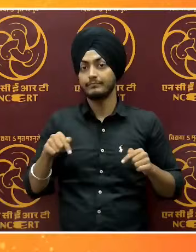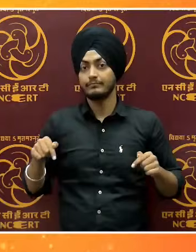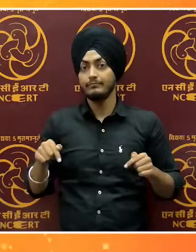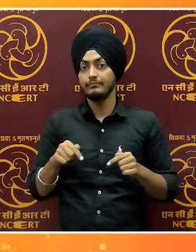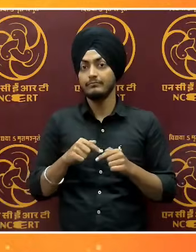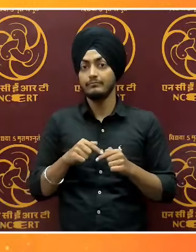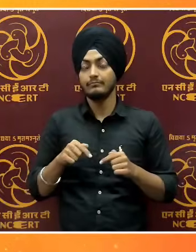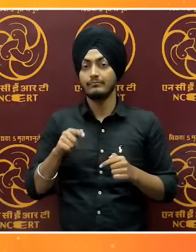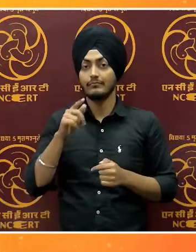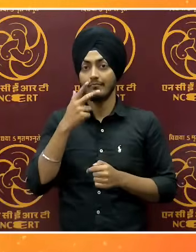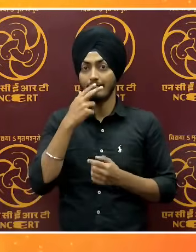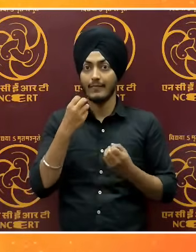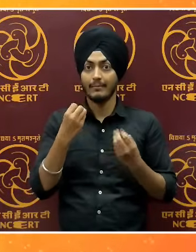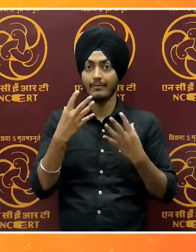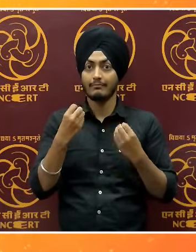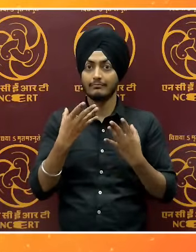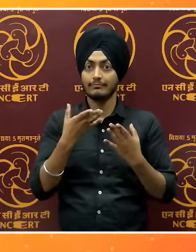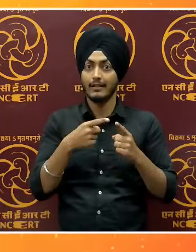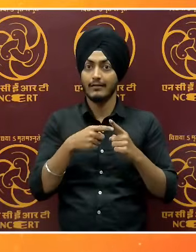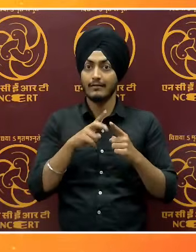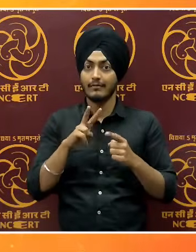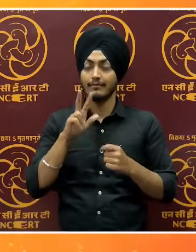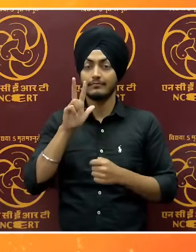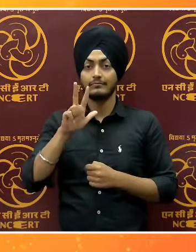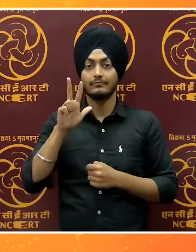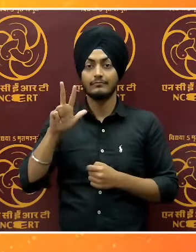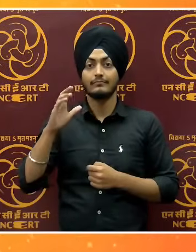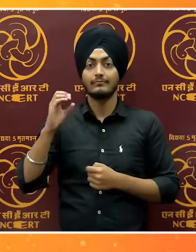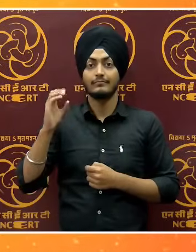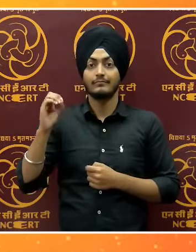is flashing on your screens, which is